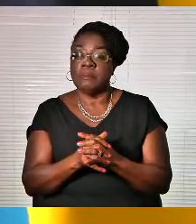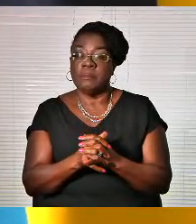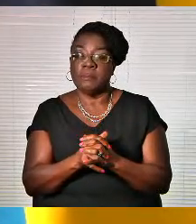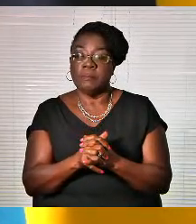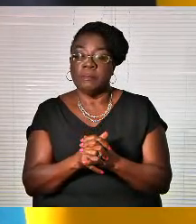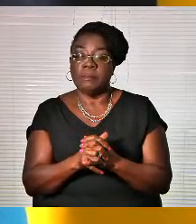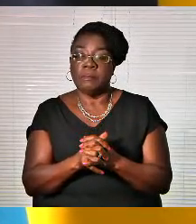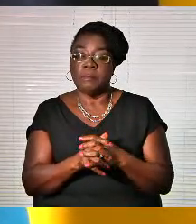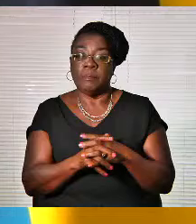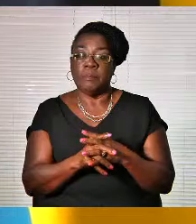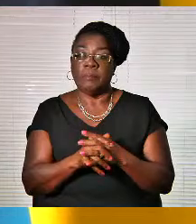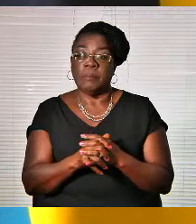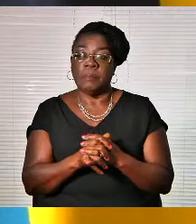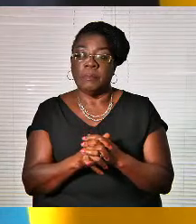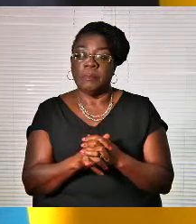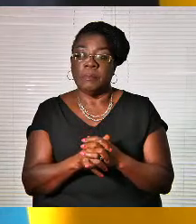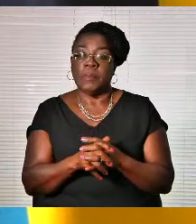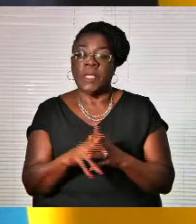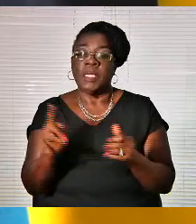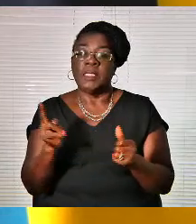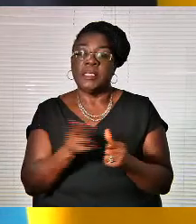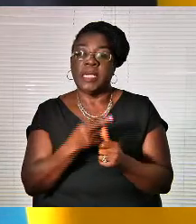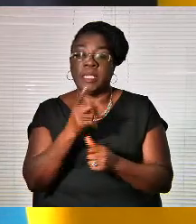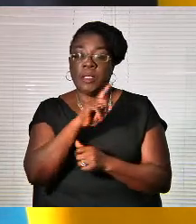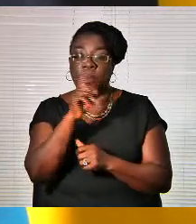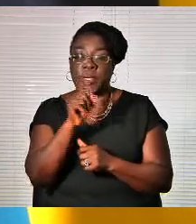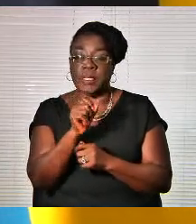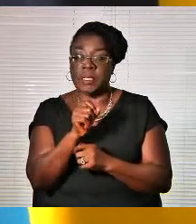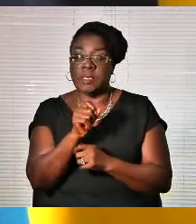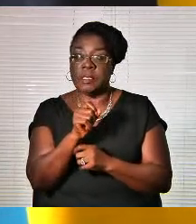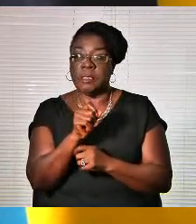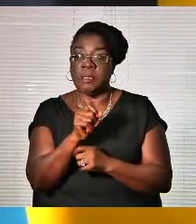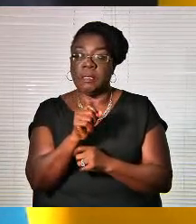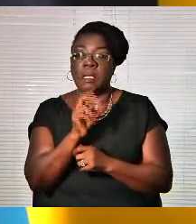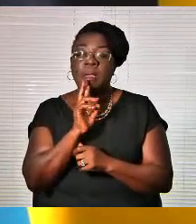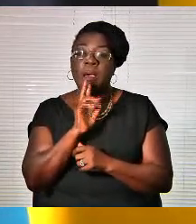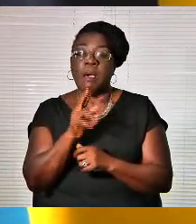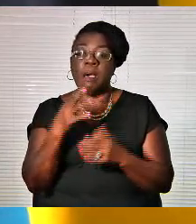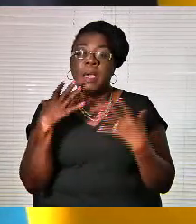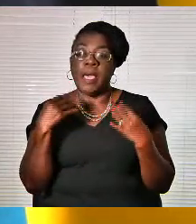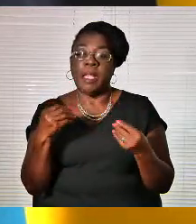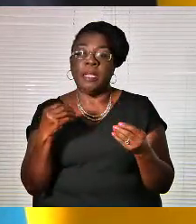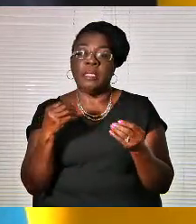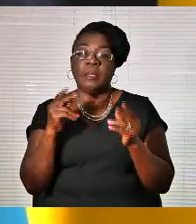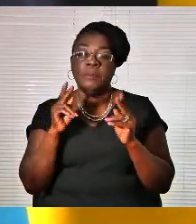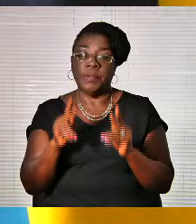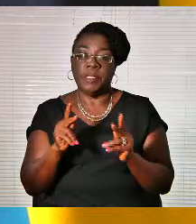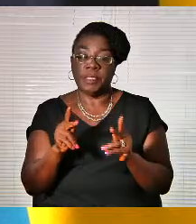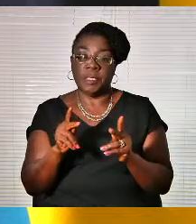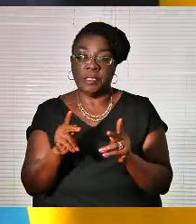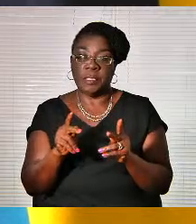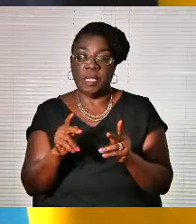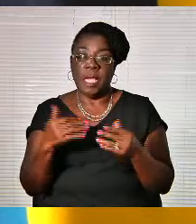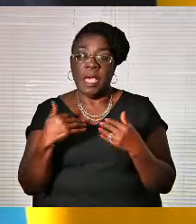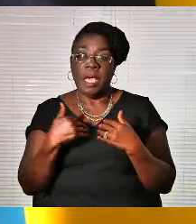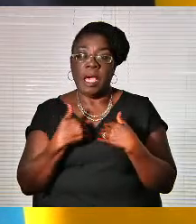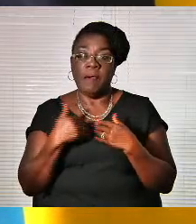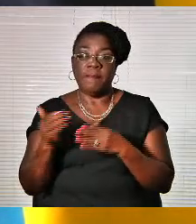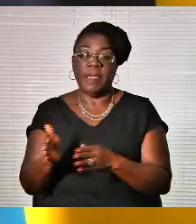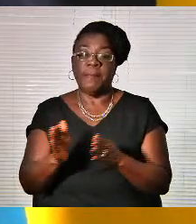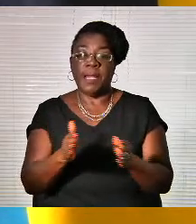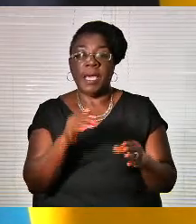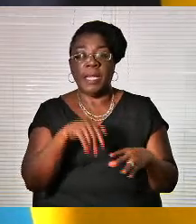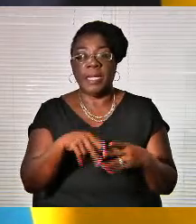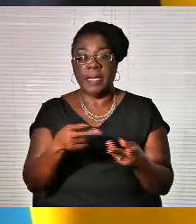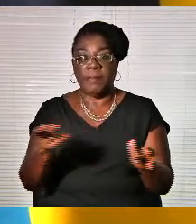Second question. Thank you very much. My second question is, are health officials, or do health officials have a plan in place now